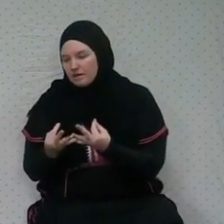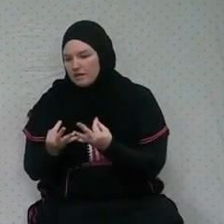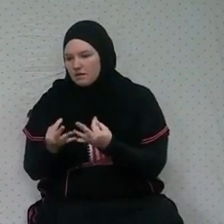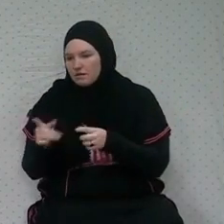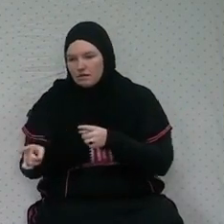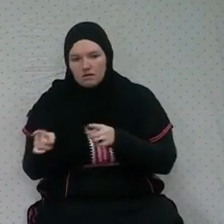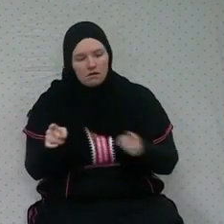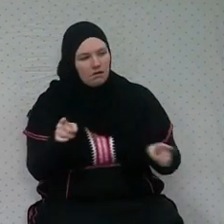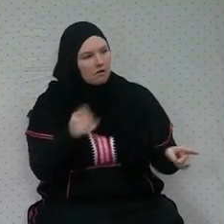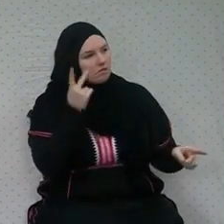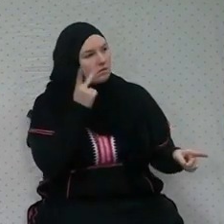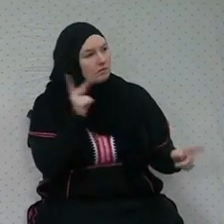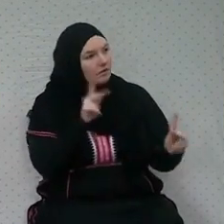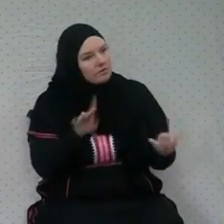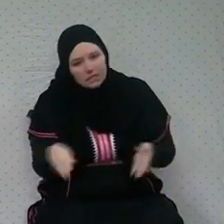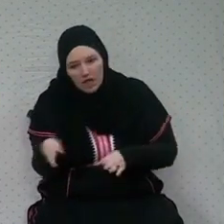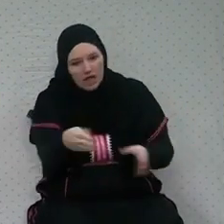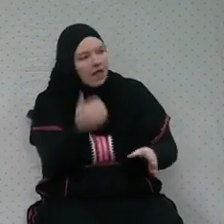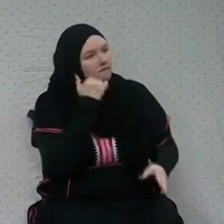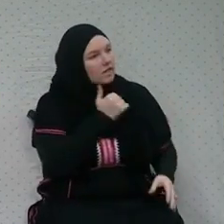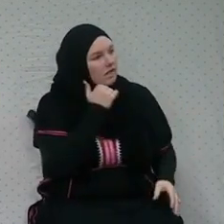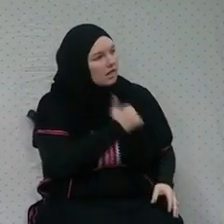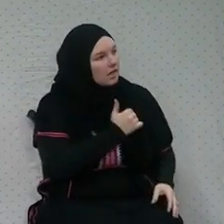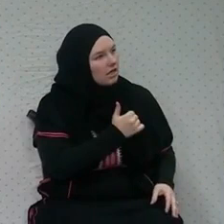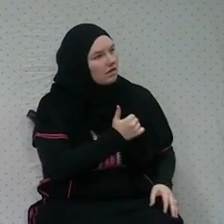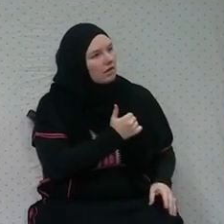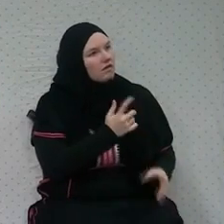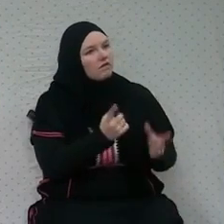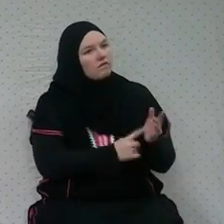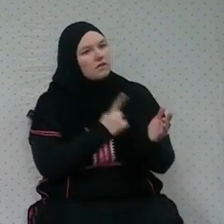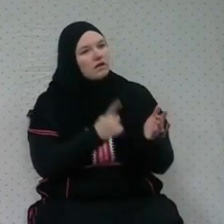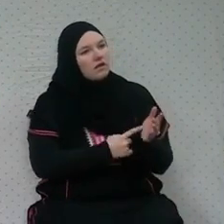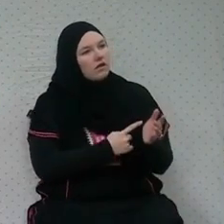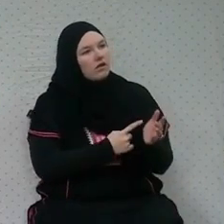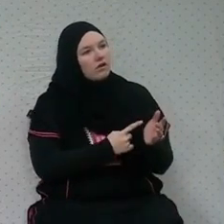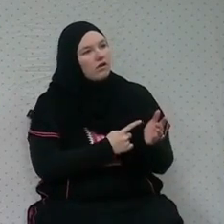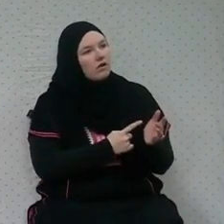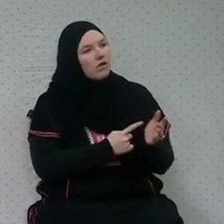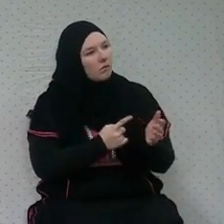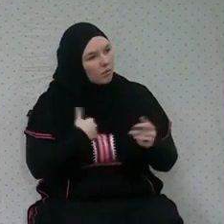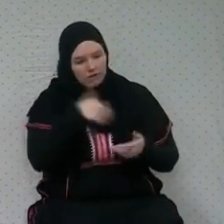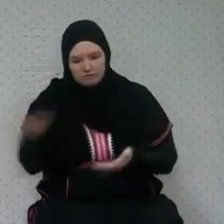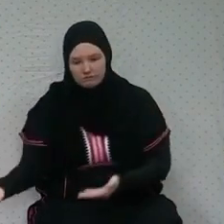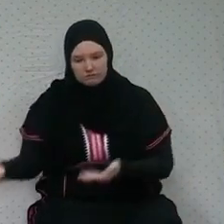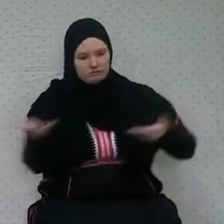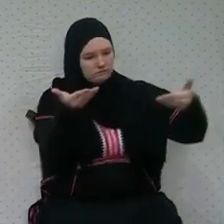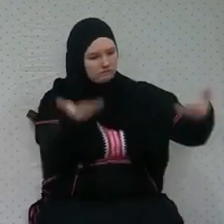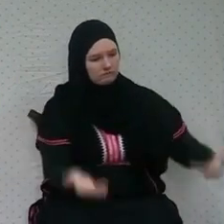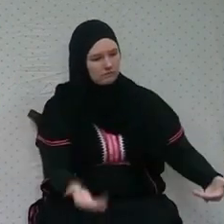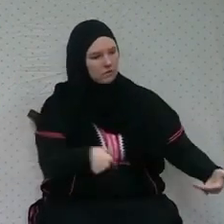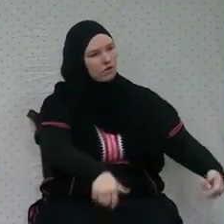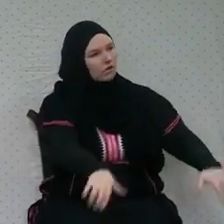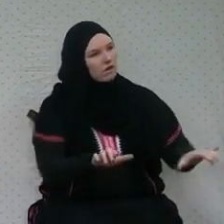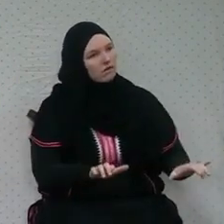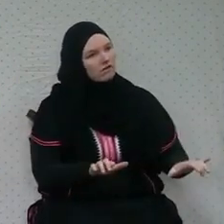people leaving this life, and from time to time we carry them to the grave. That should be